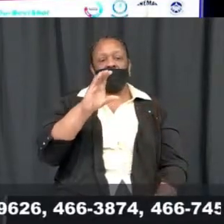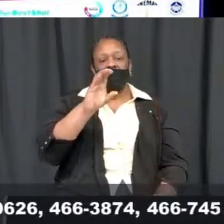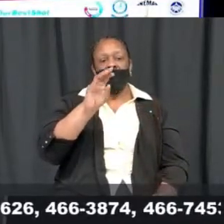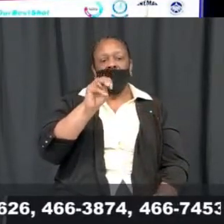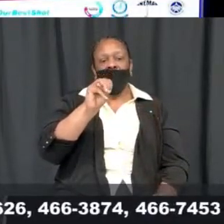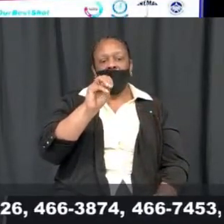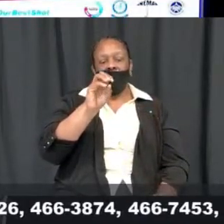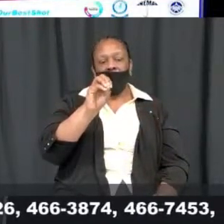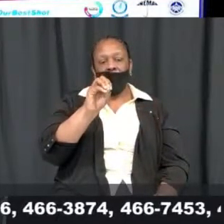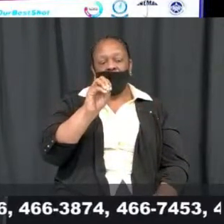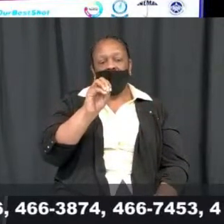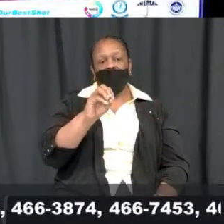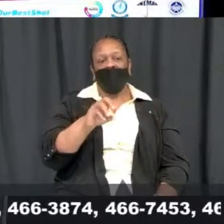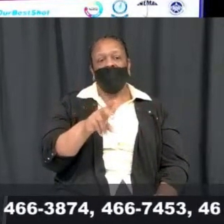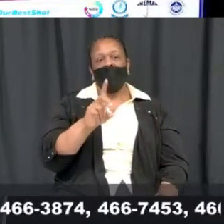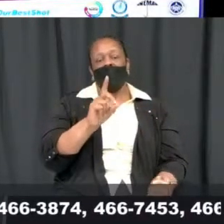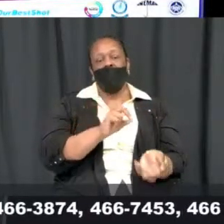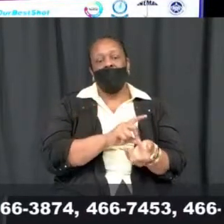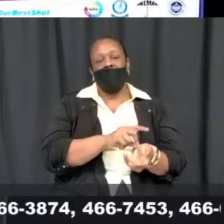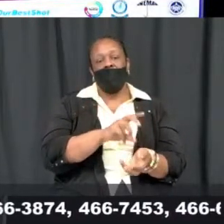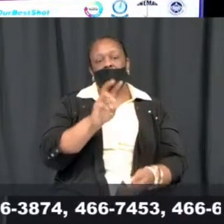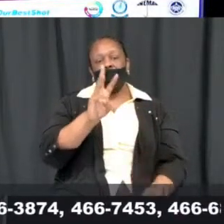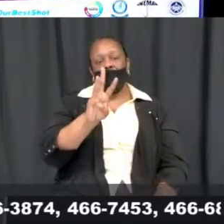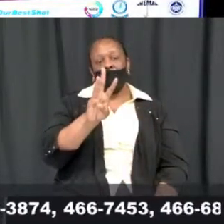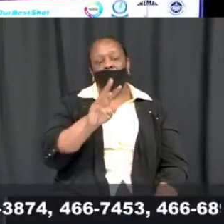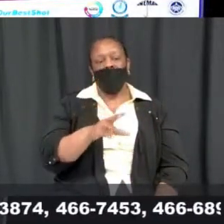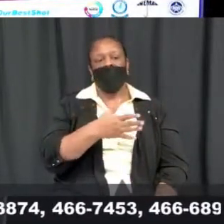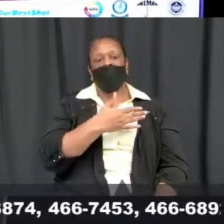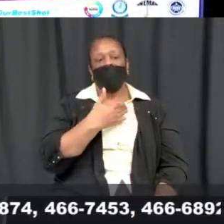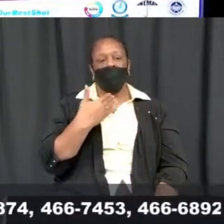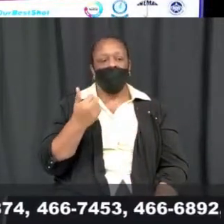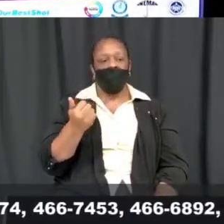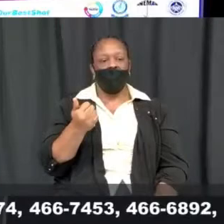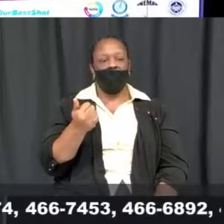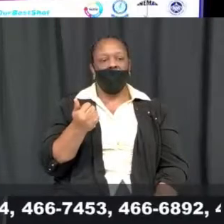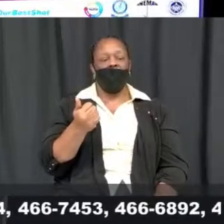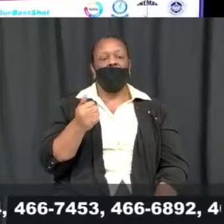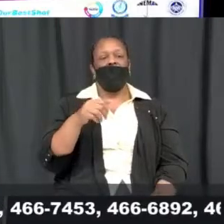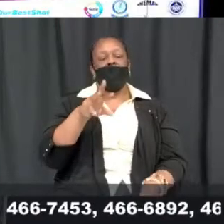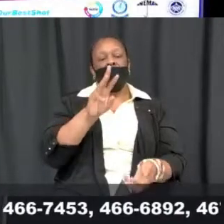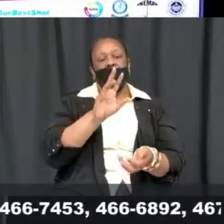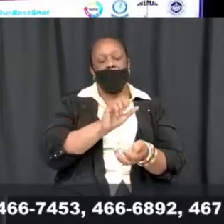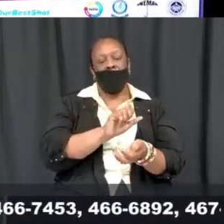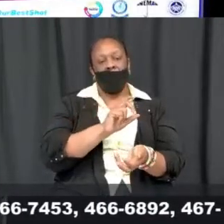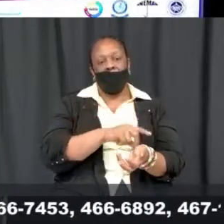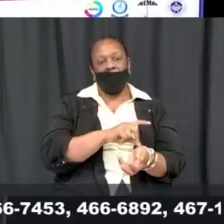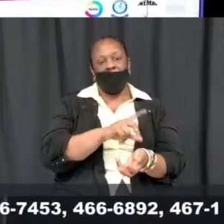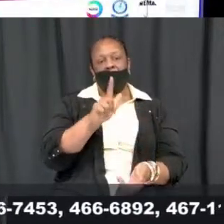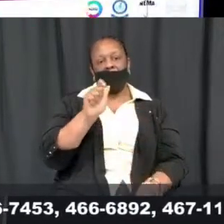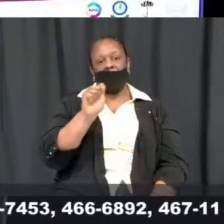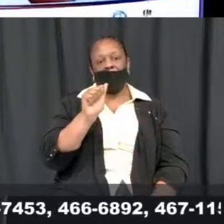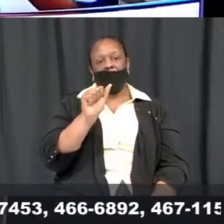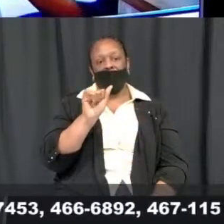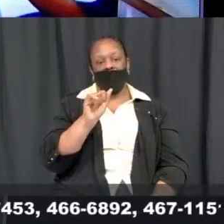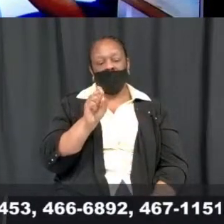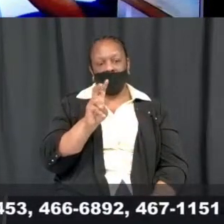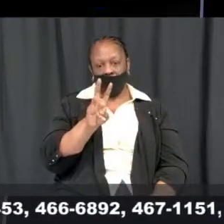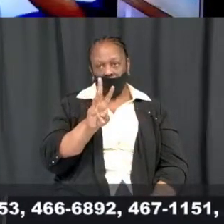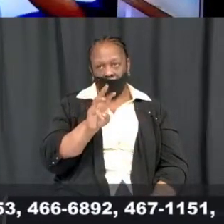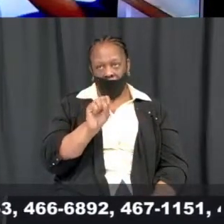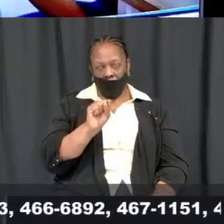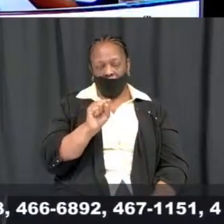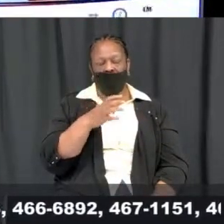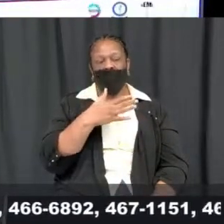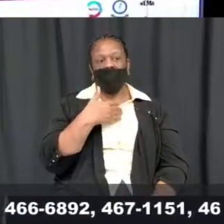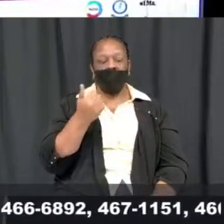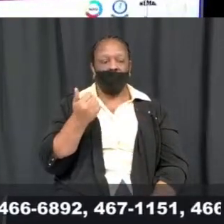thank Dr. Cameron Wilkinson. We thank our Minister of Health, the Honorable Akila Byron